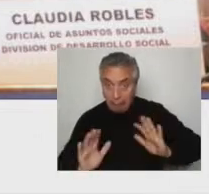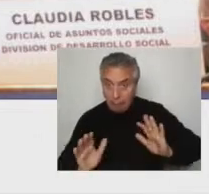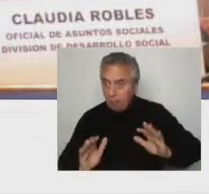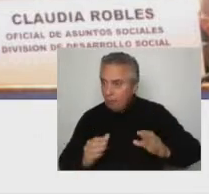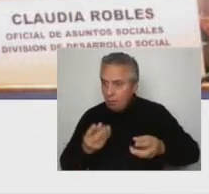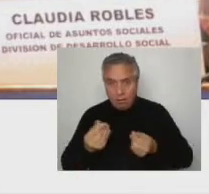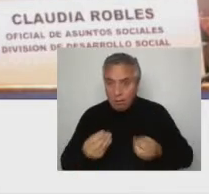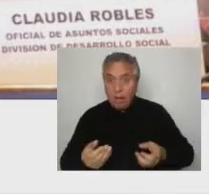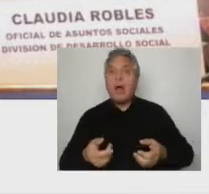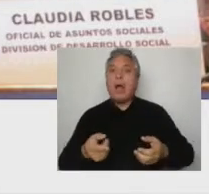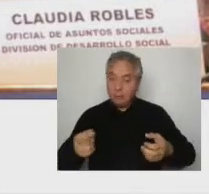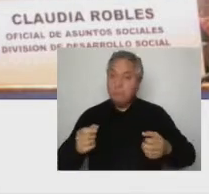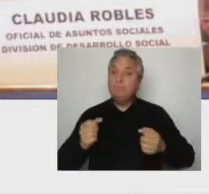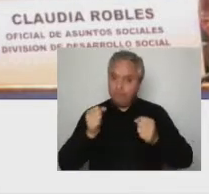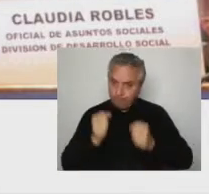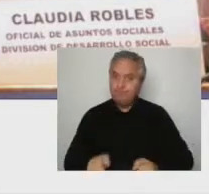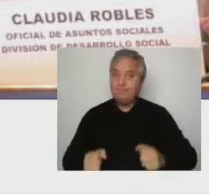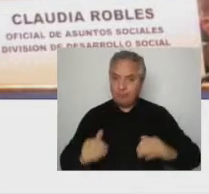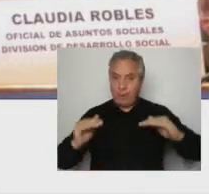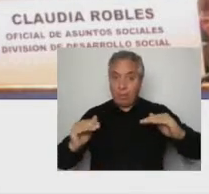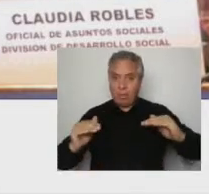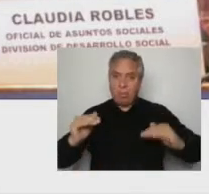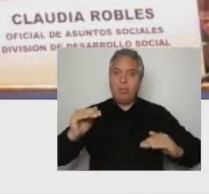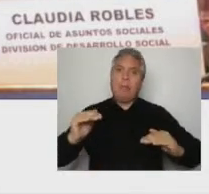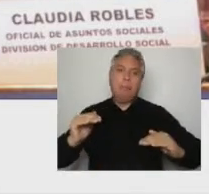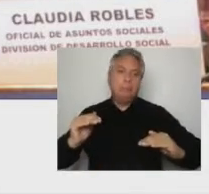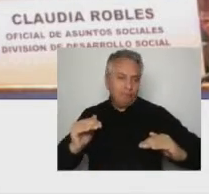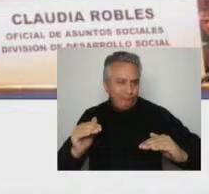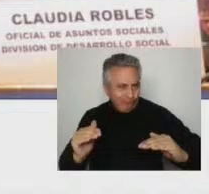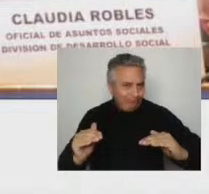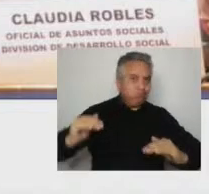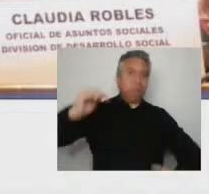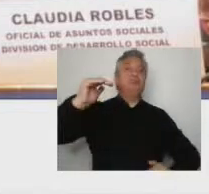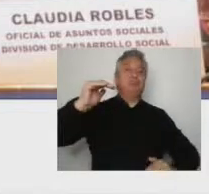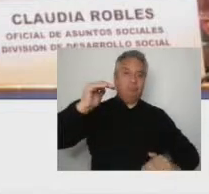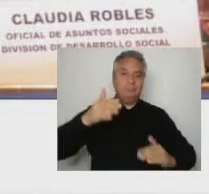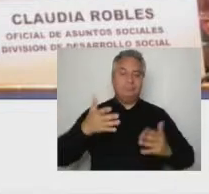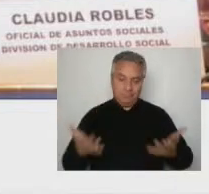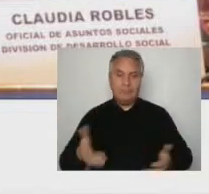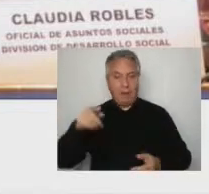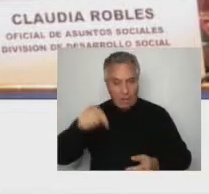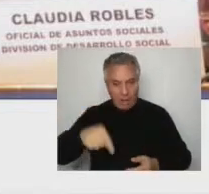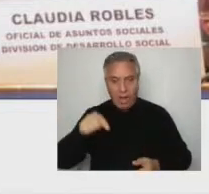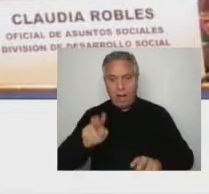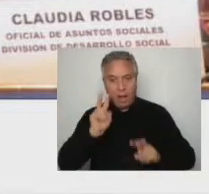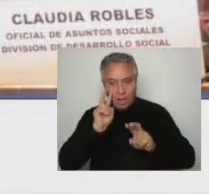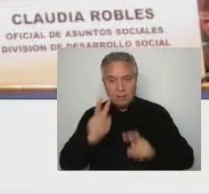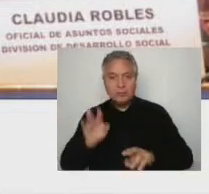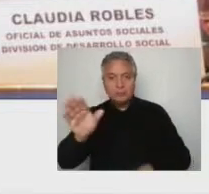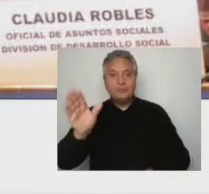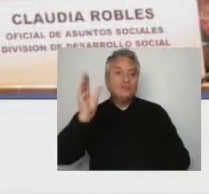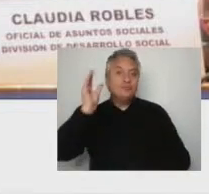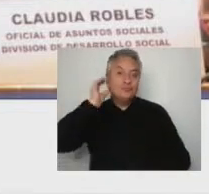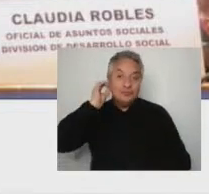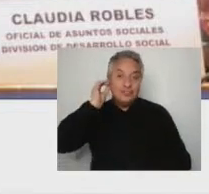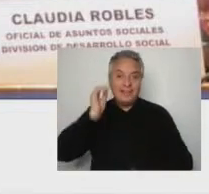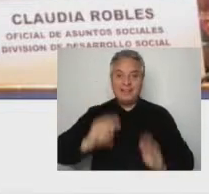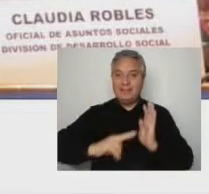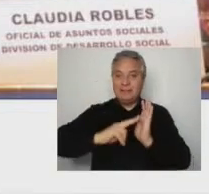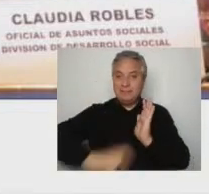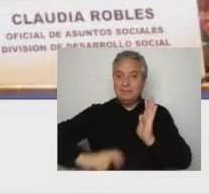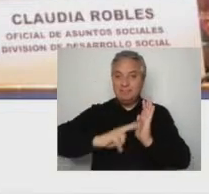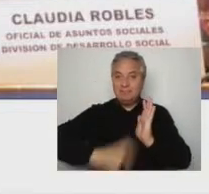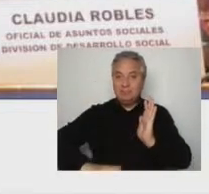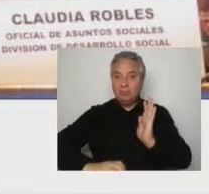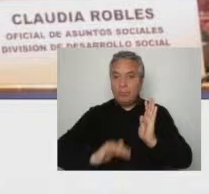may increase inequalities and may generate even greater social security vacuums that impact